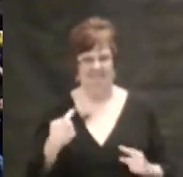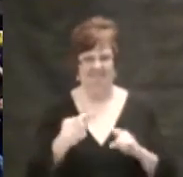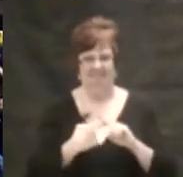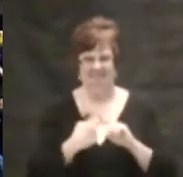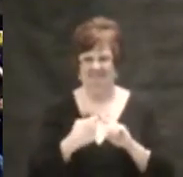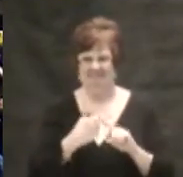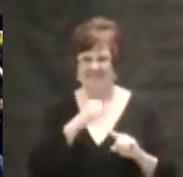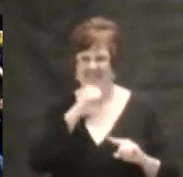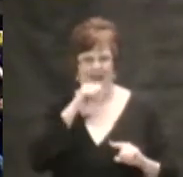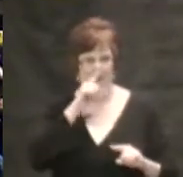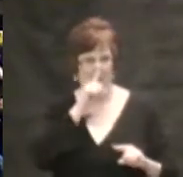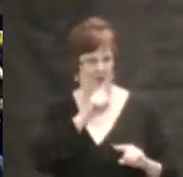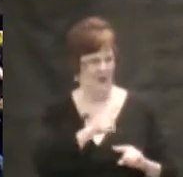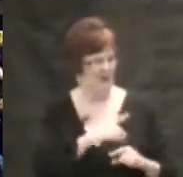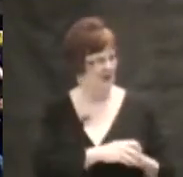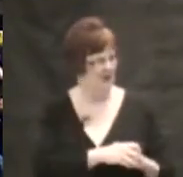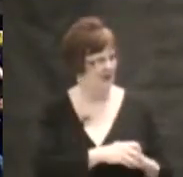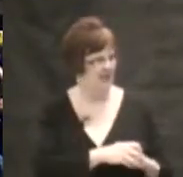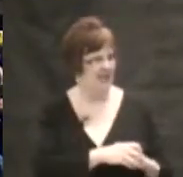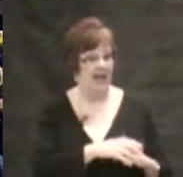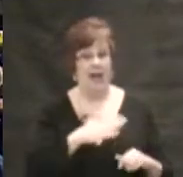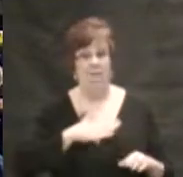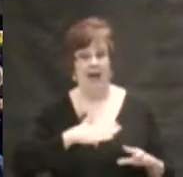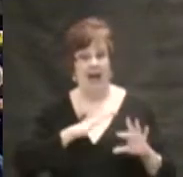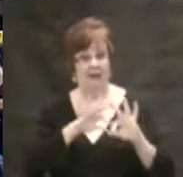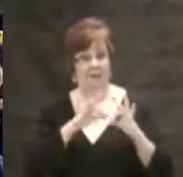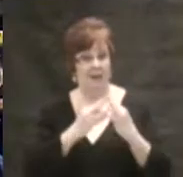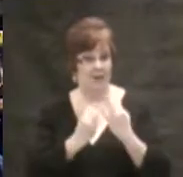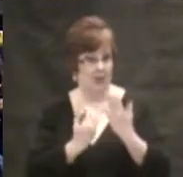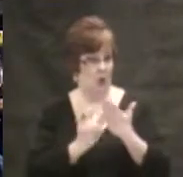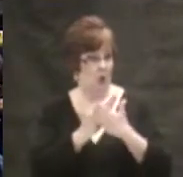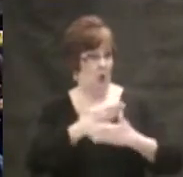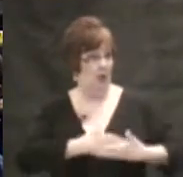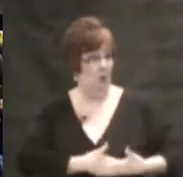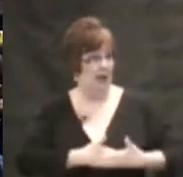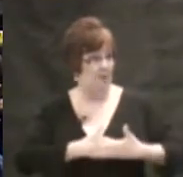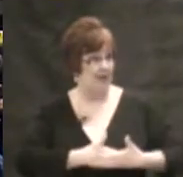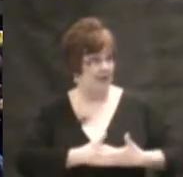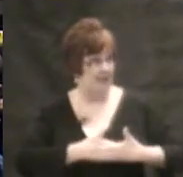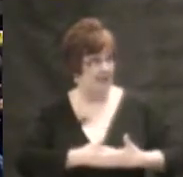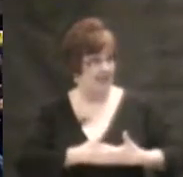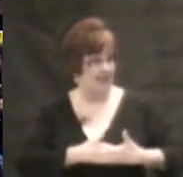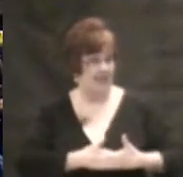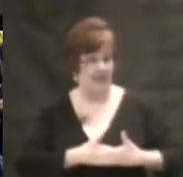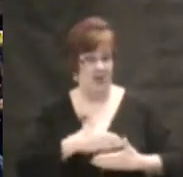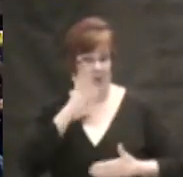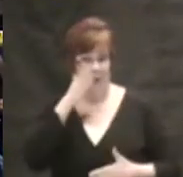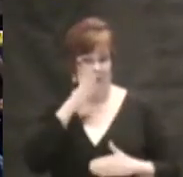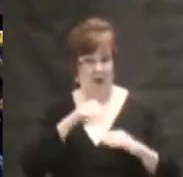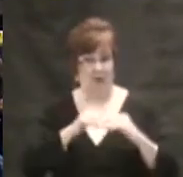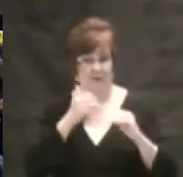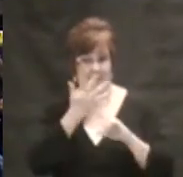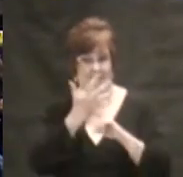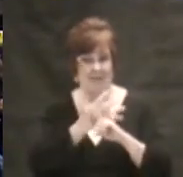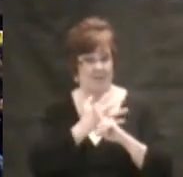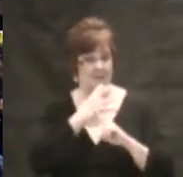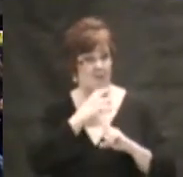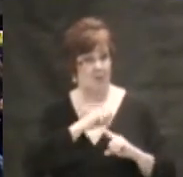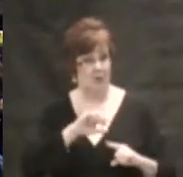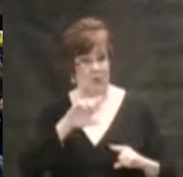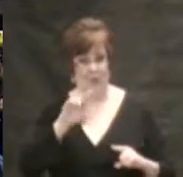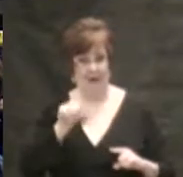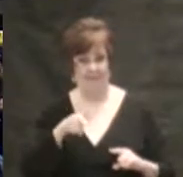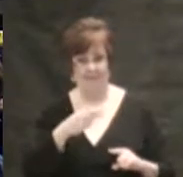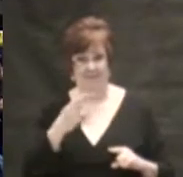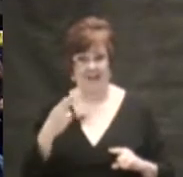You maybe know that my family has a new baby, baby Rafe, who's going to be almost 5 months old, so not as new as he used